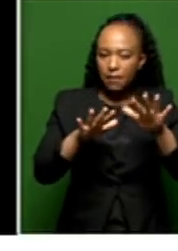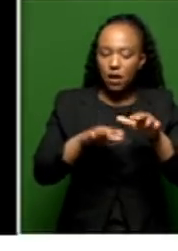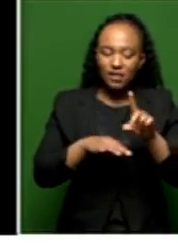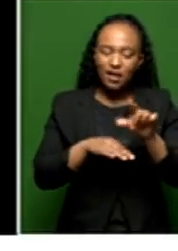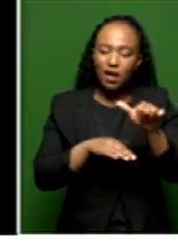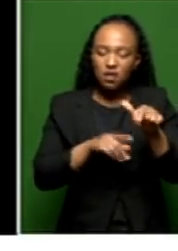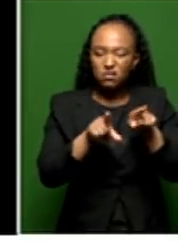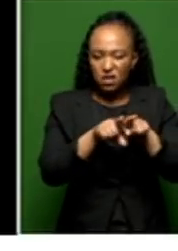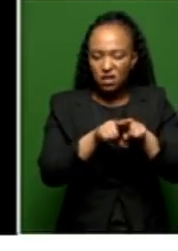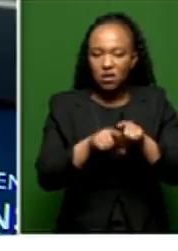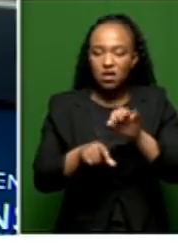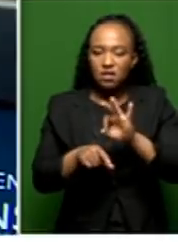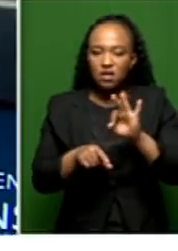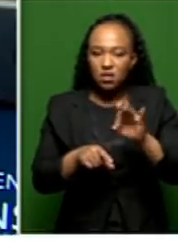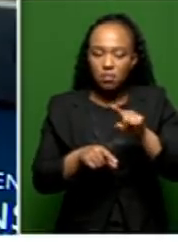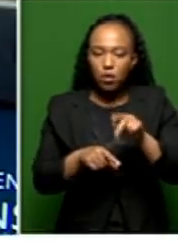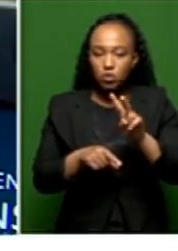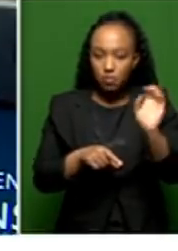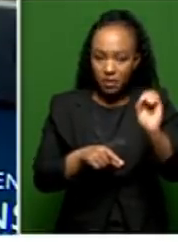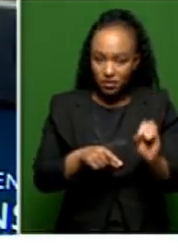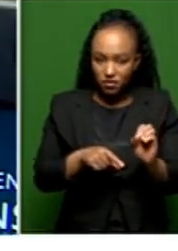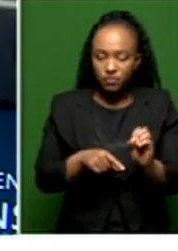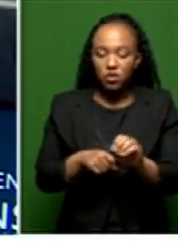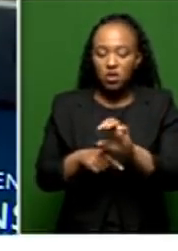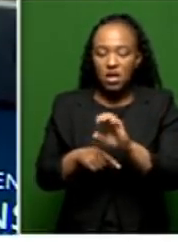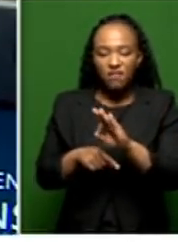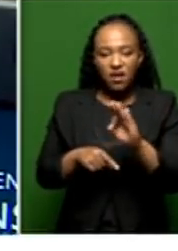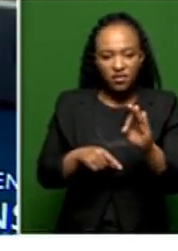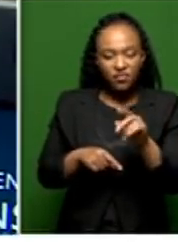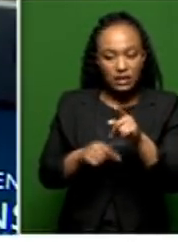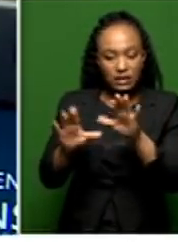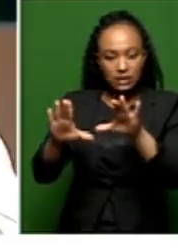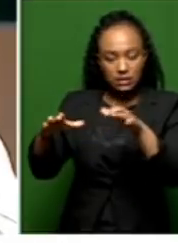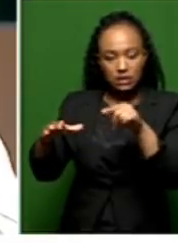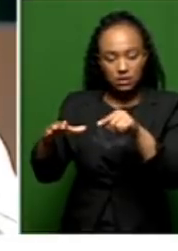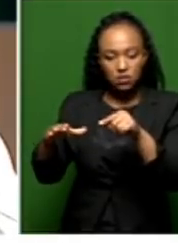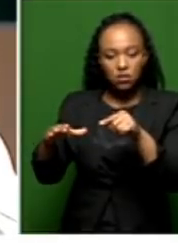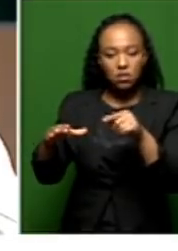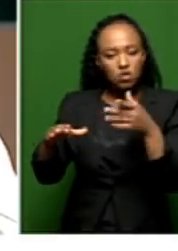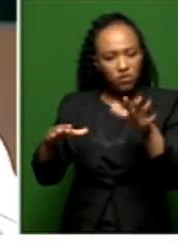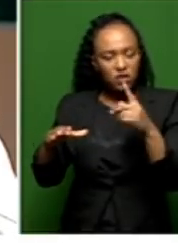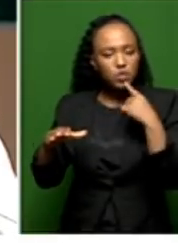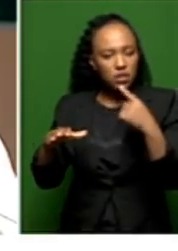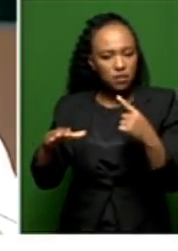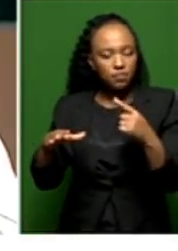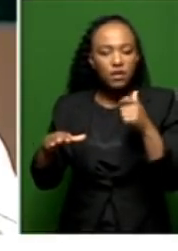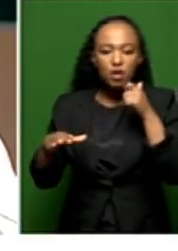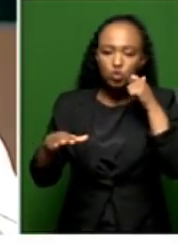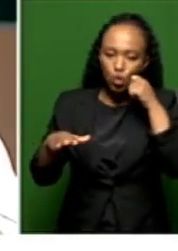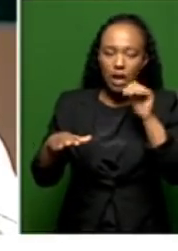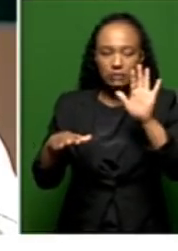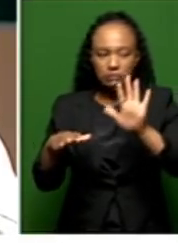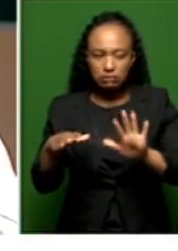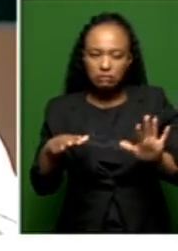the DA, 33.2%. The EFF is, like you said, also for Tshwane, it's more or